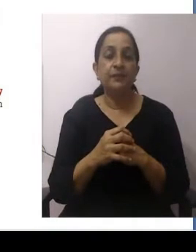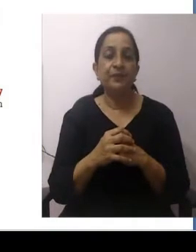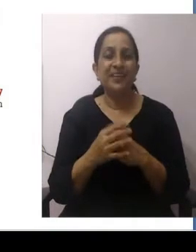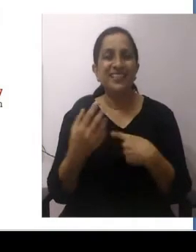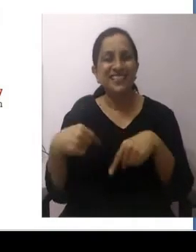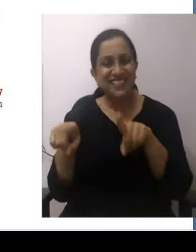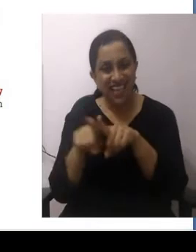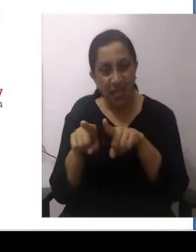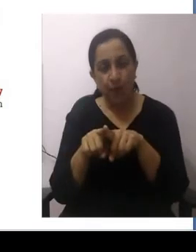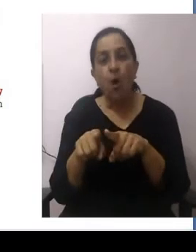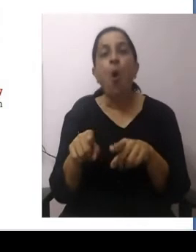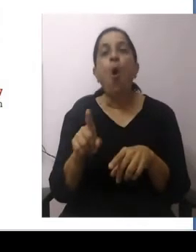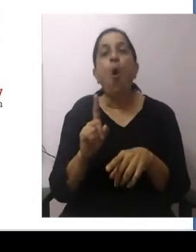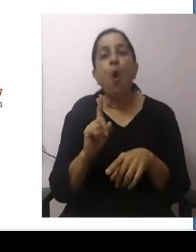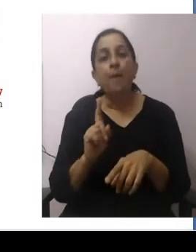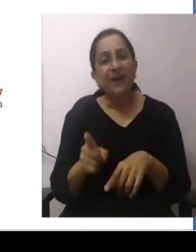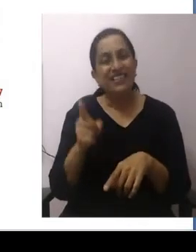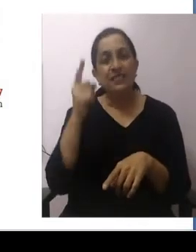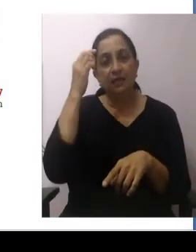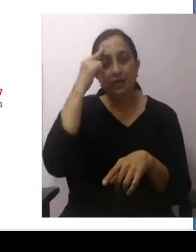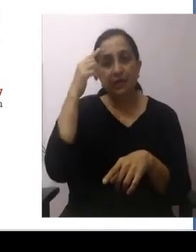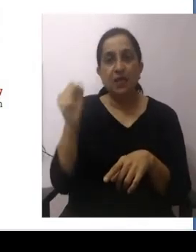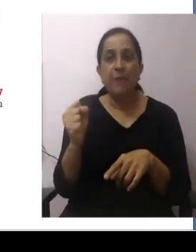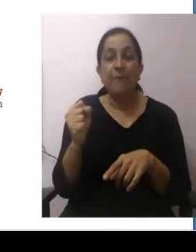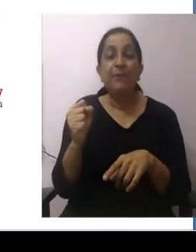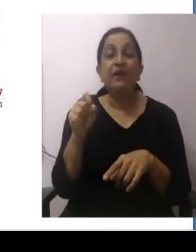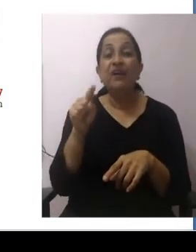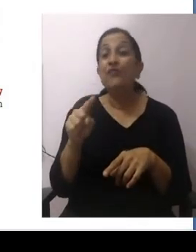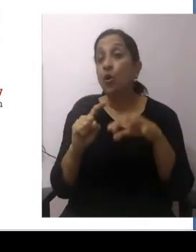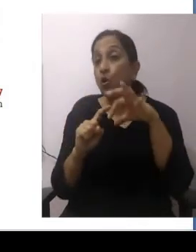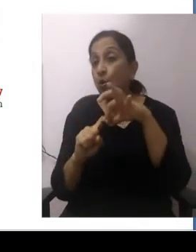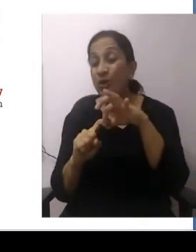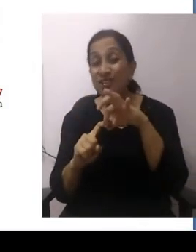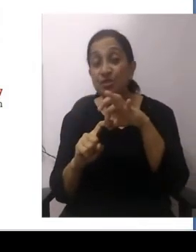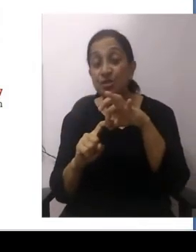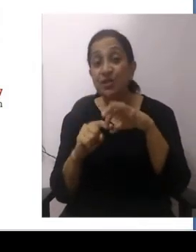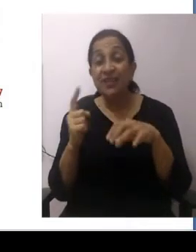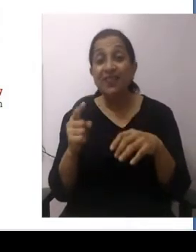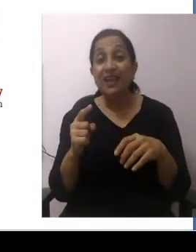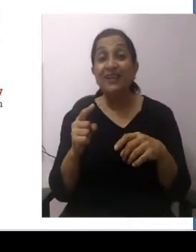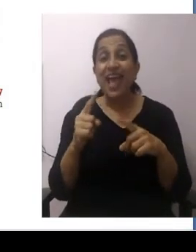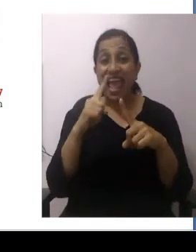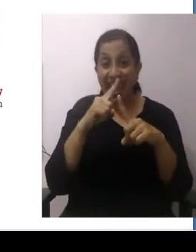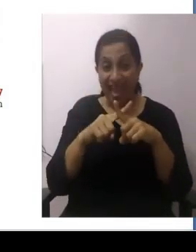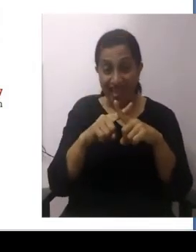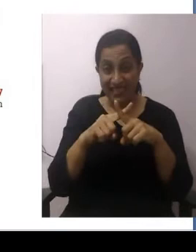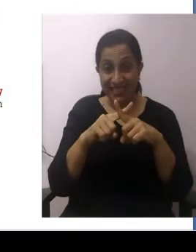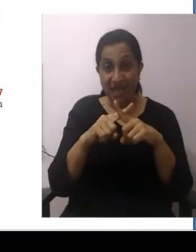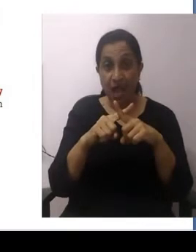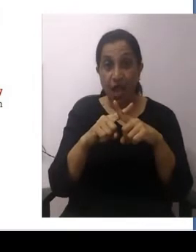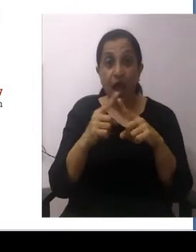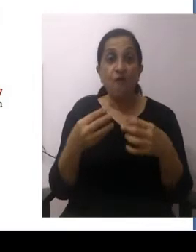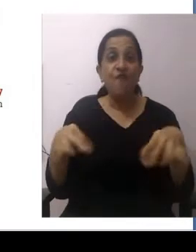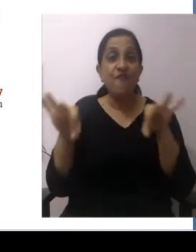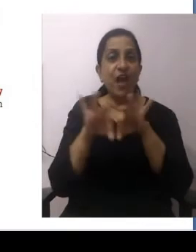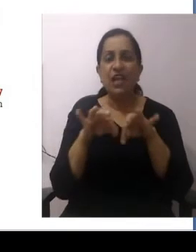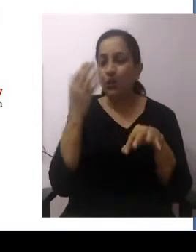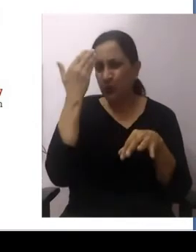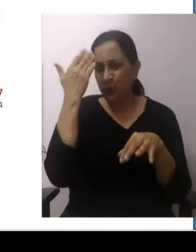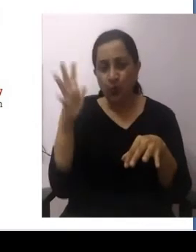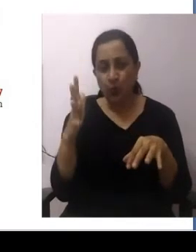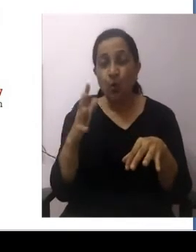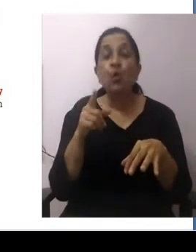the same applies. There are some problems where unknown x is given and you are asked to solve the